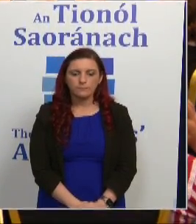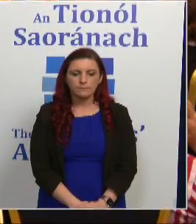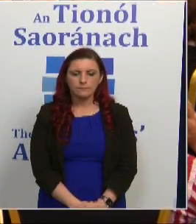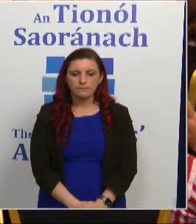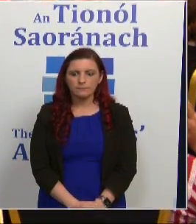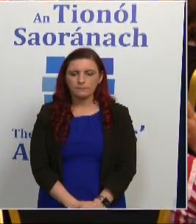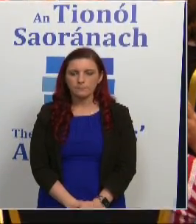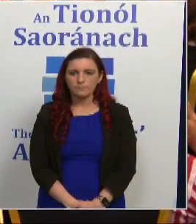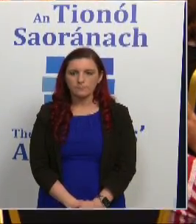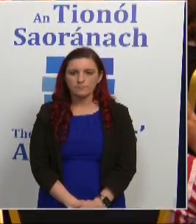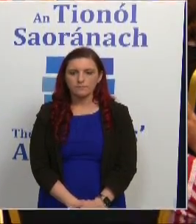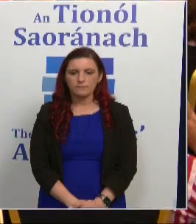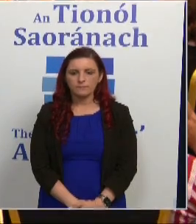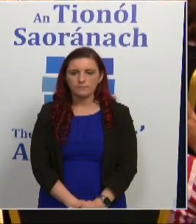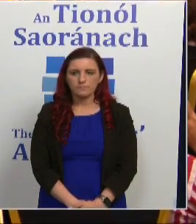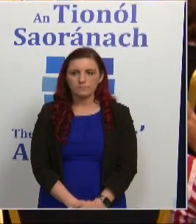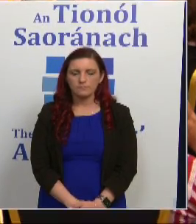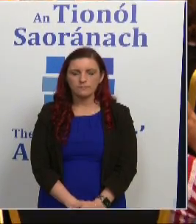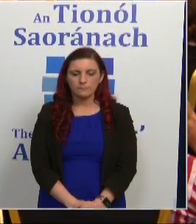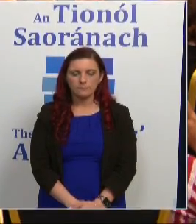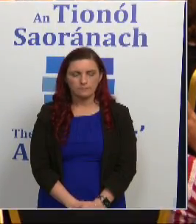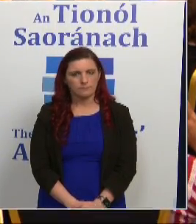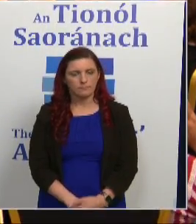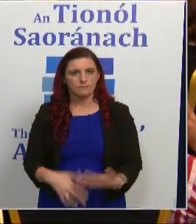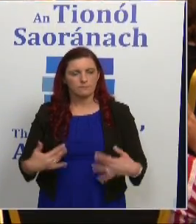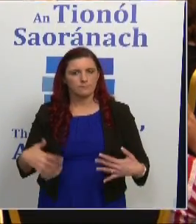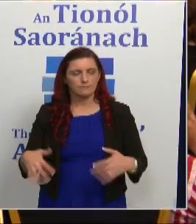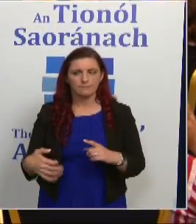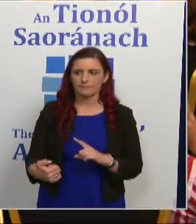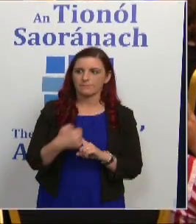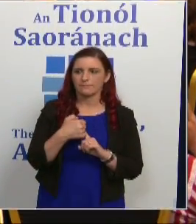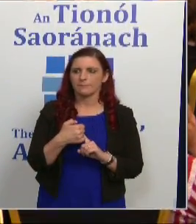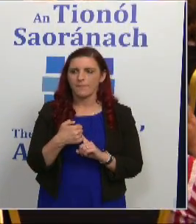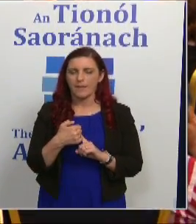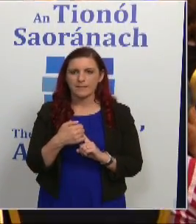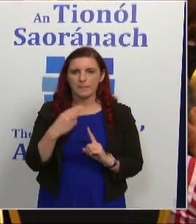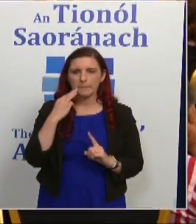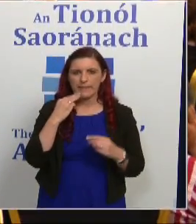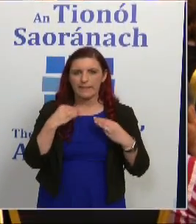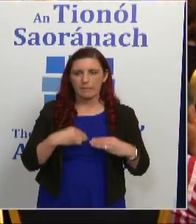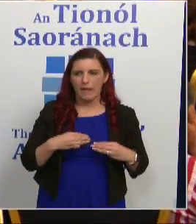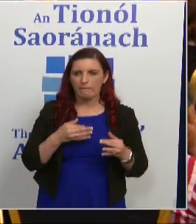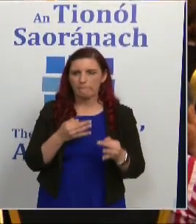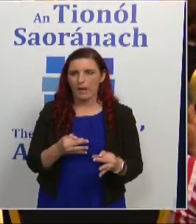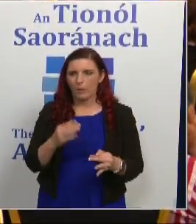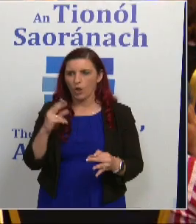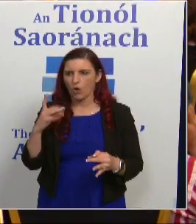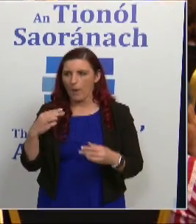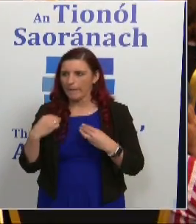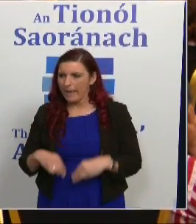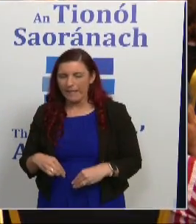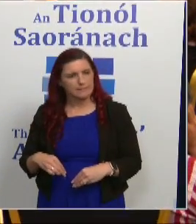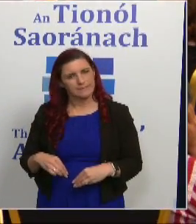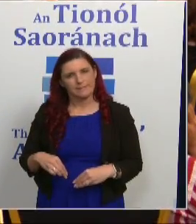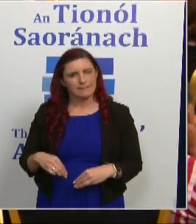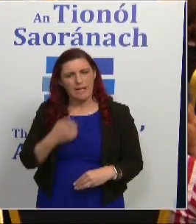That's great, thank you. I'm very struck that a Meath man is following a Cork man telling people in Dublin how to organise the city. County.